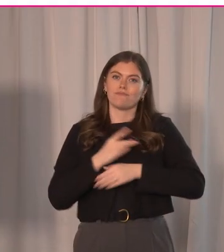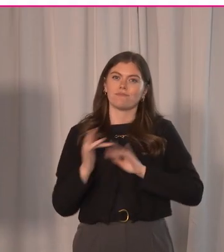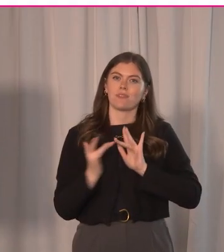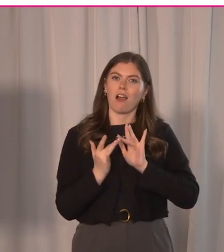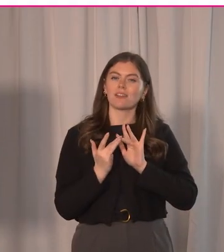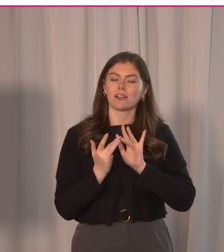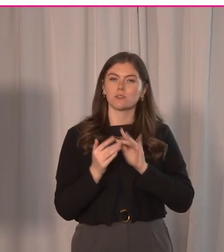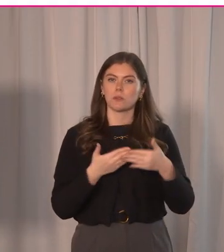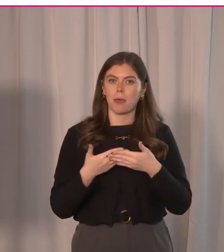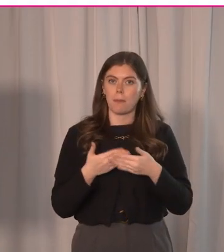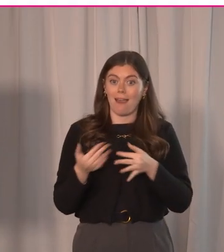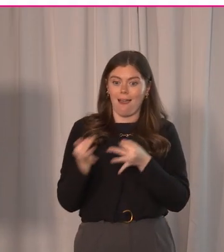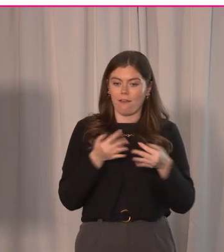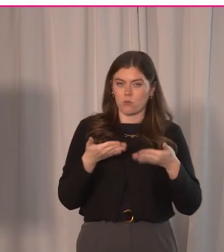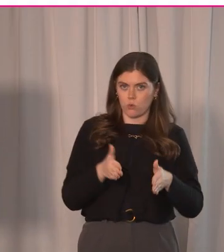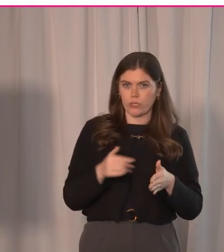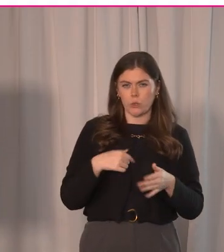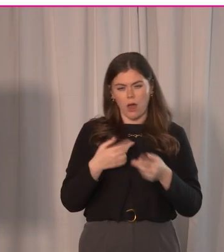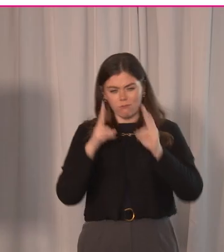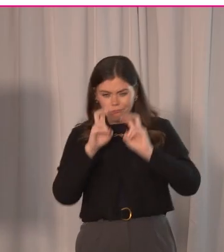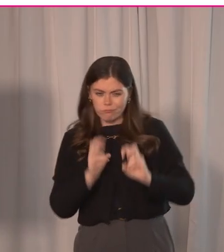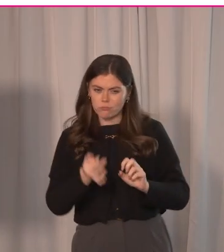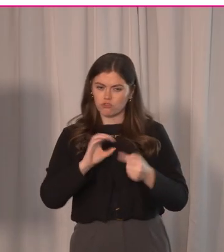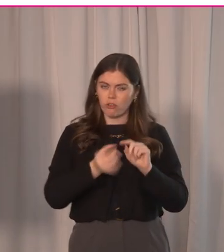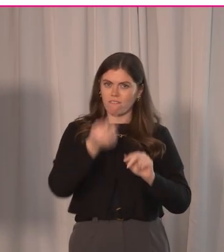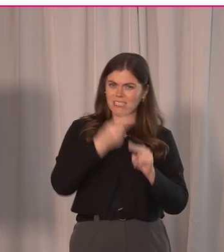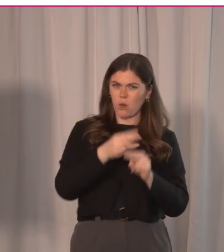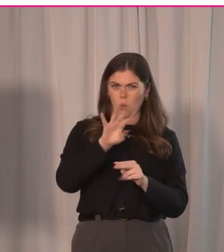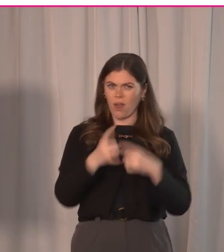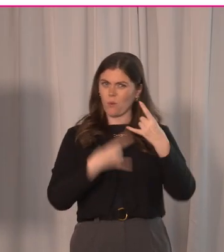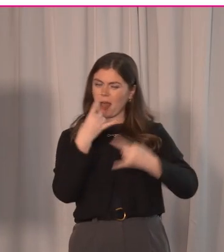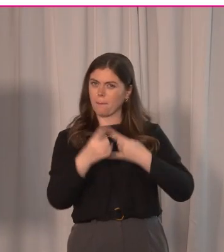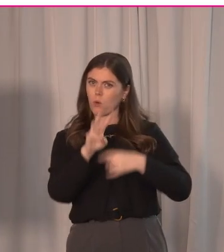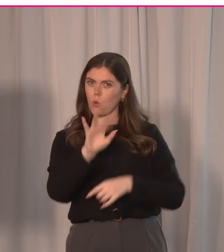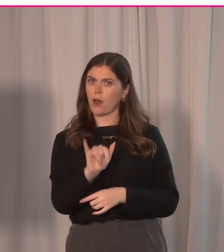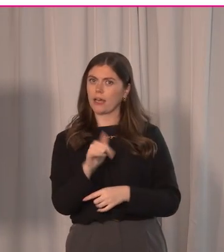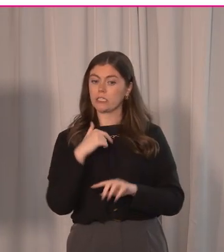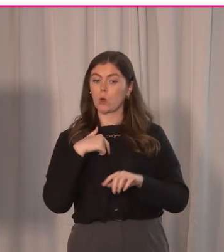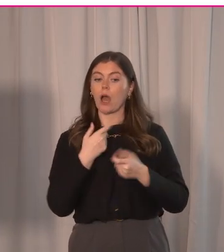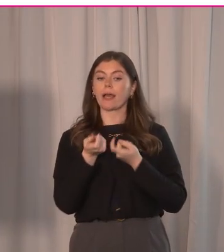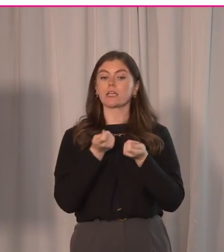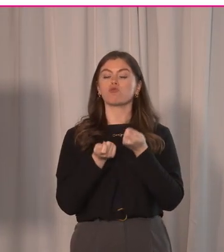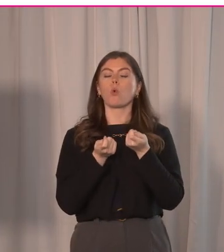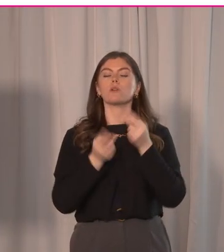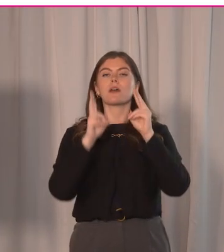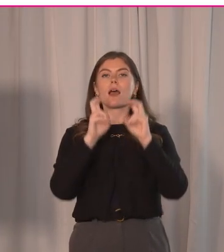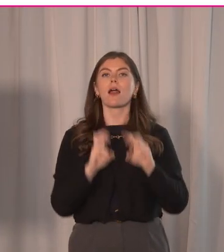So I did a bit more on this, trying to understand why that would be. So I controlled the analysis